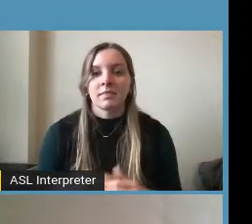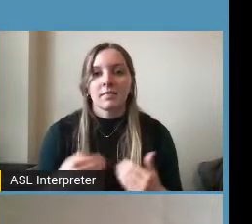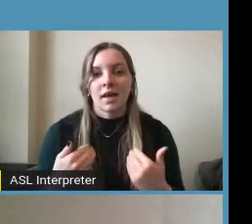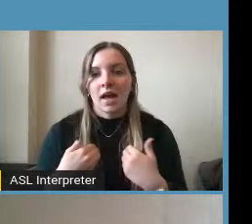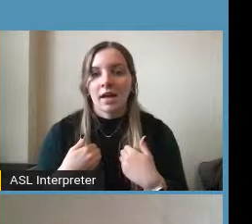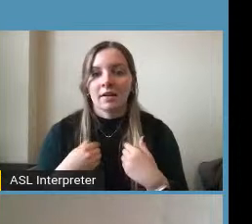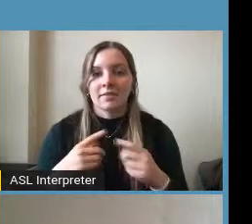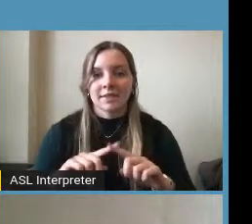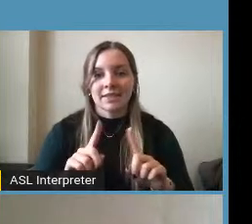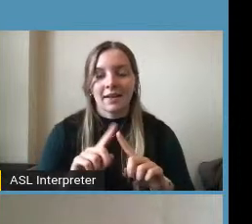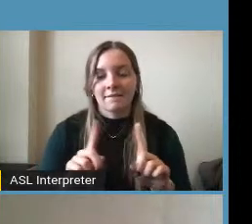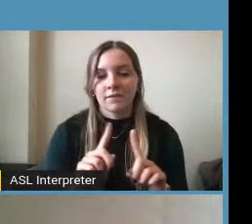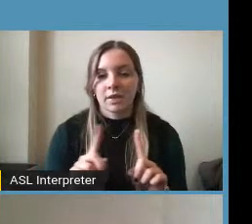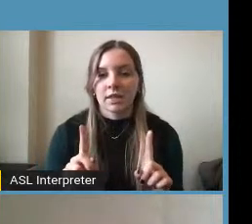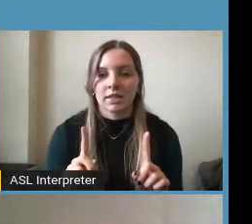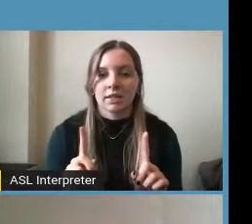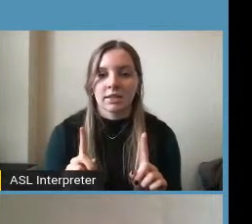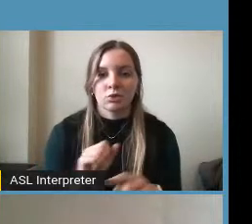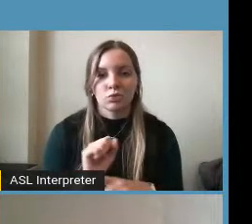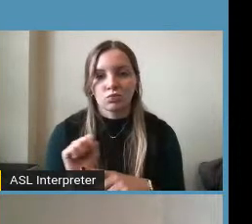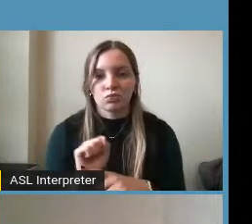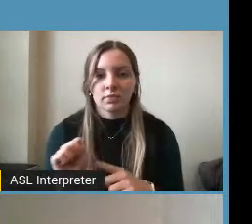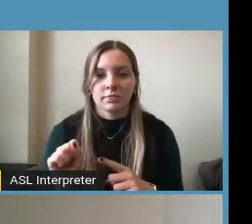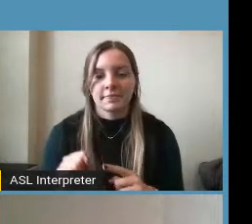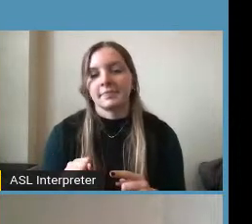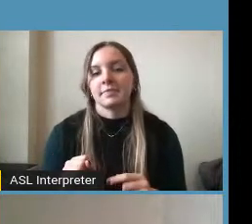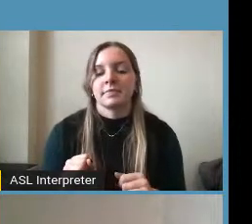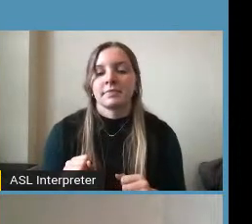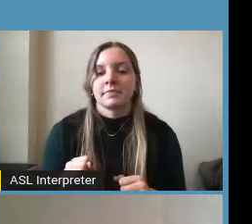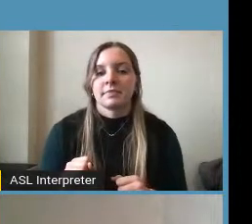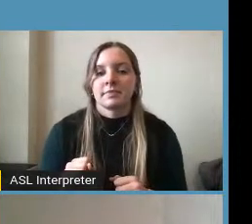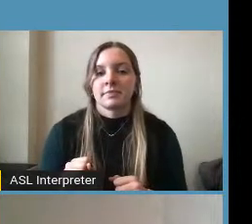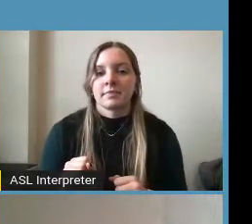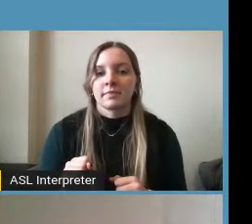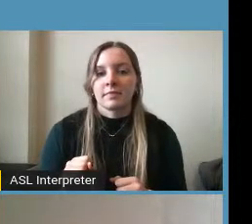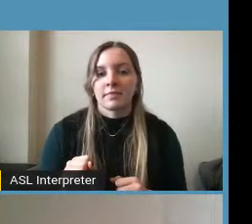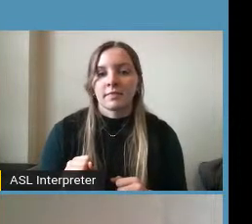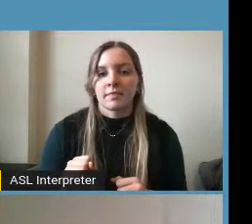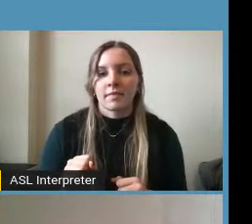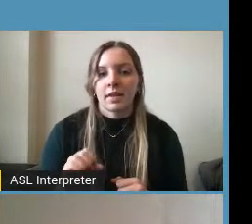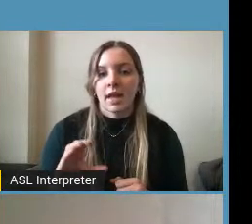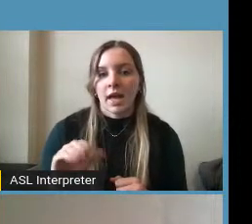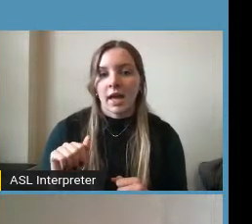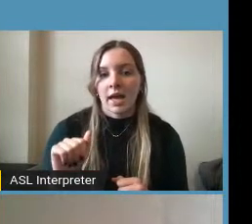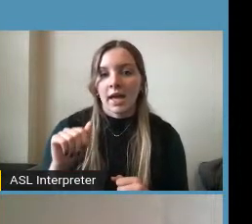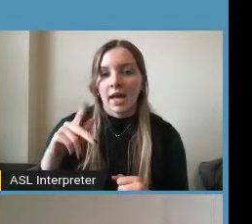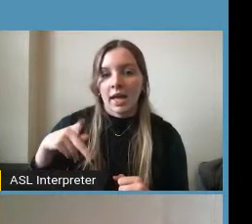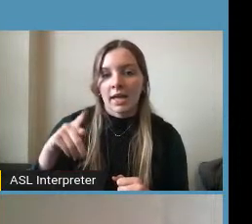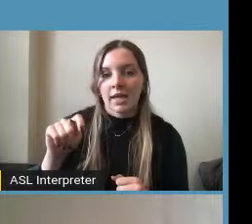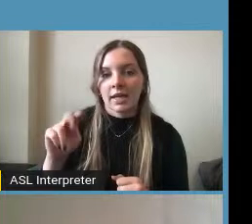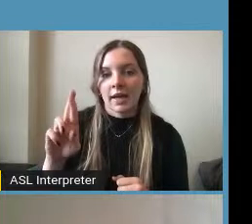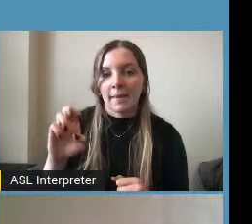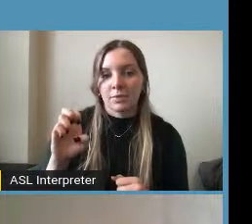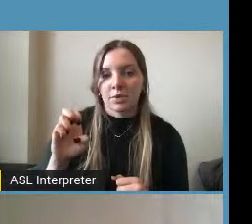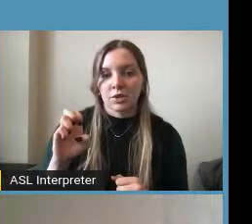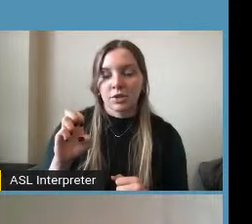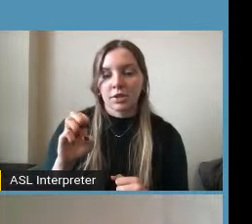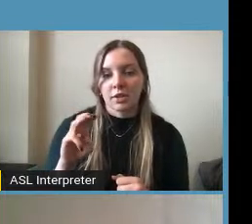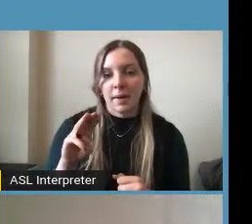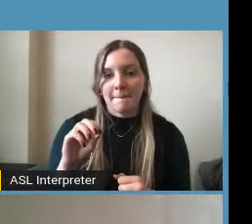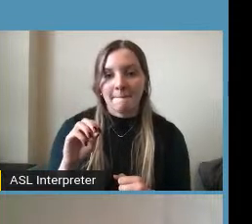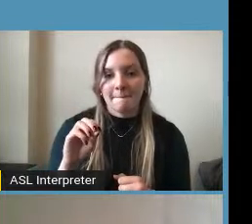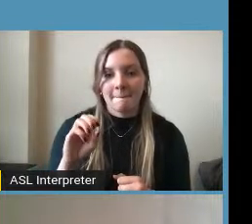The capture methodology is independent of the software. So it doesn't matter what software you're going to use. If you follow good